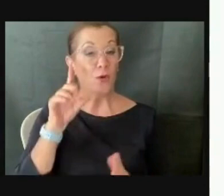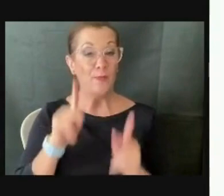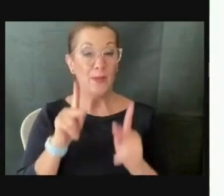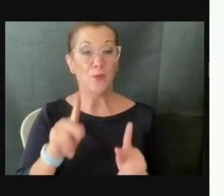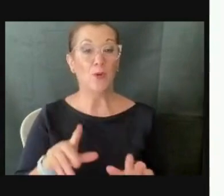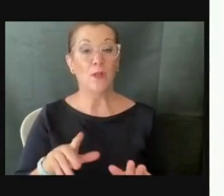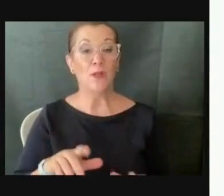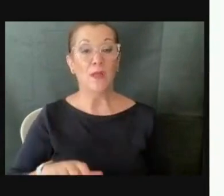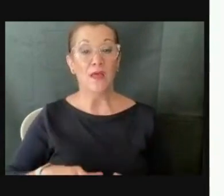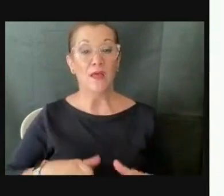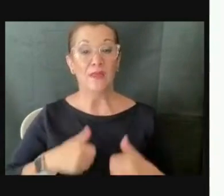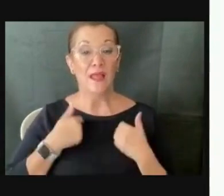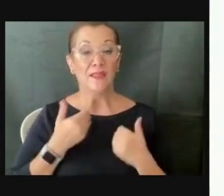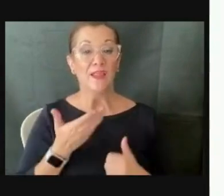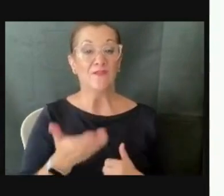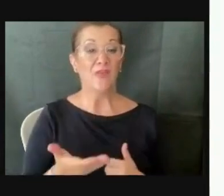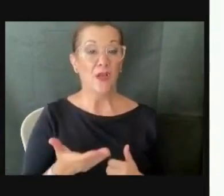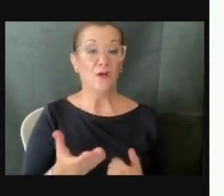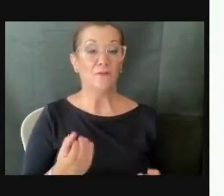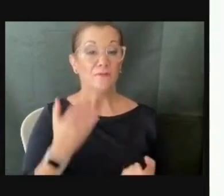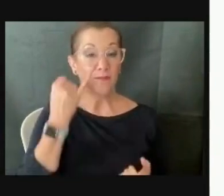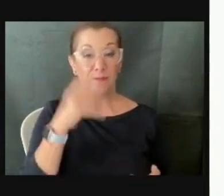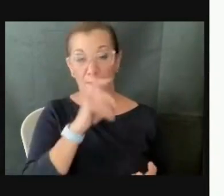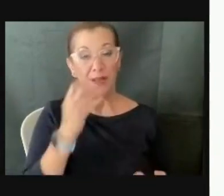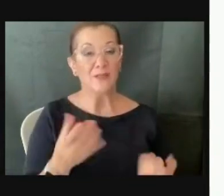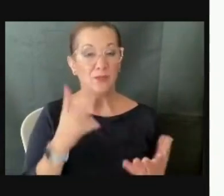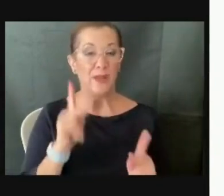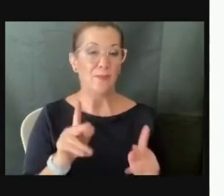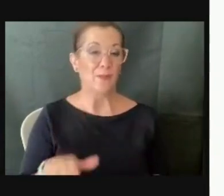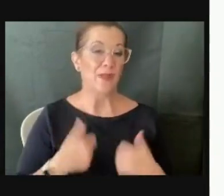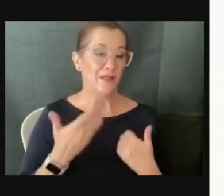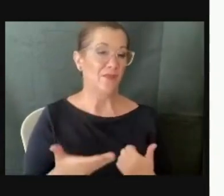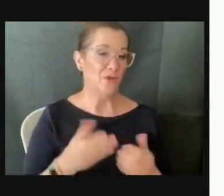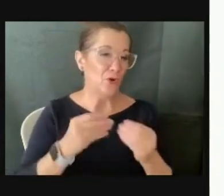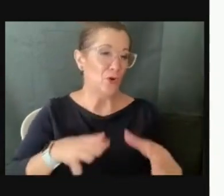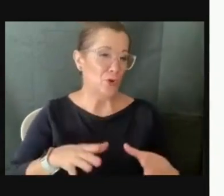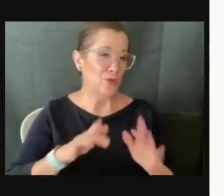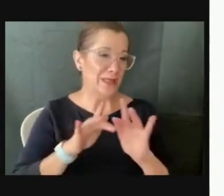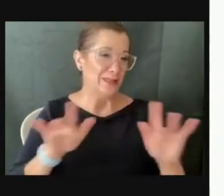property, just because they would be losing that space.